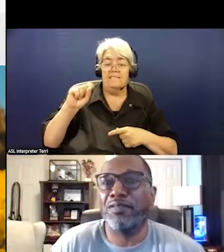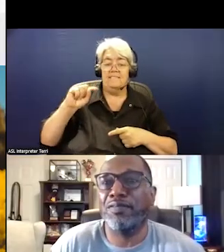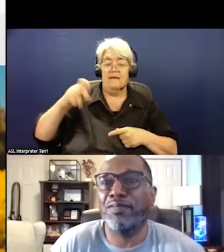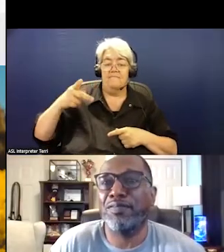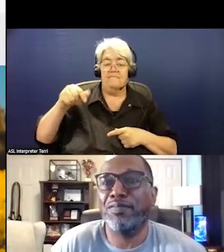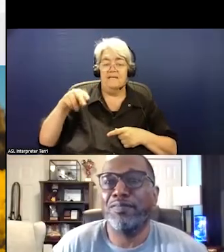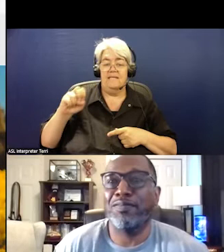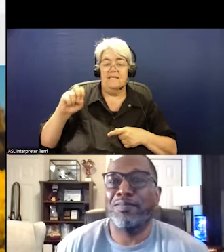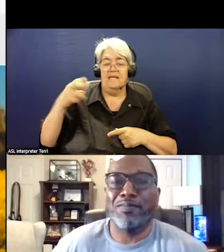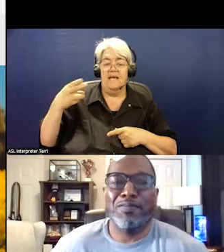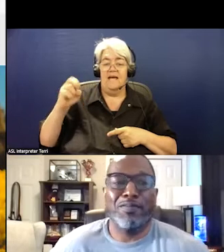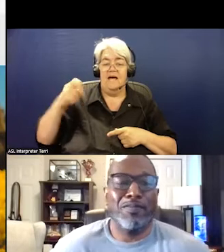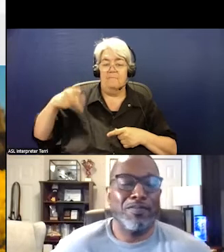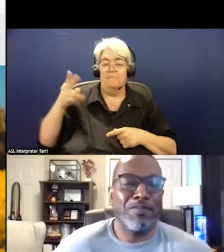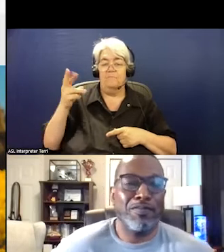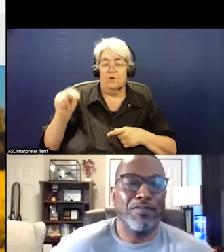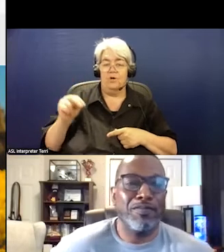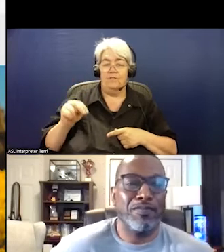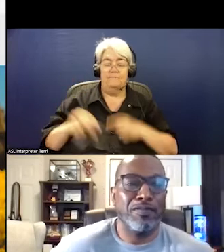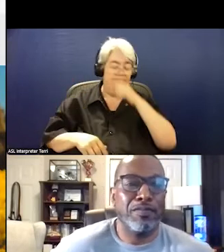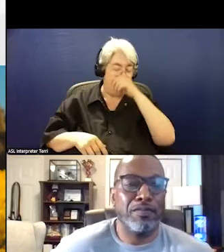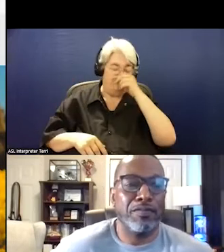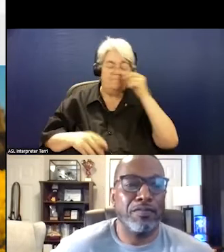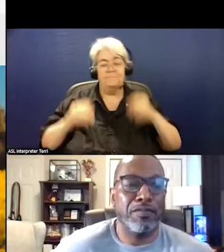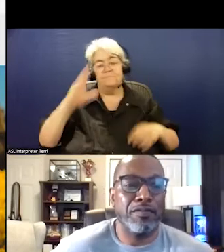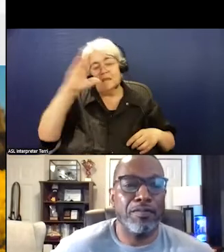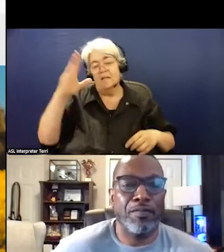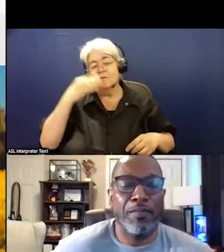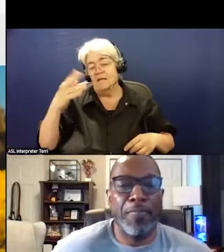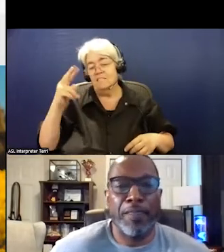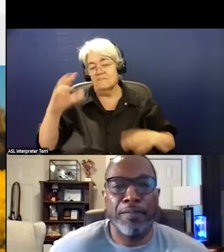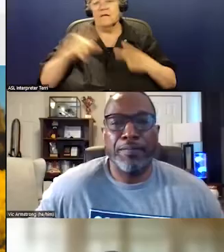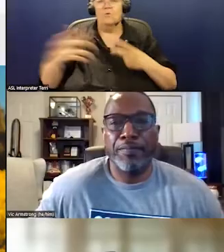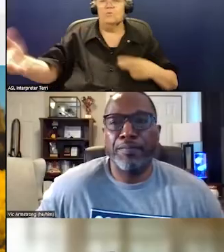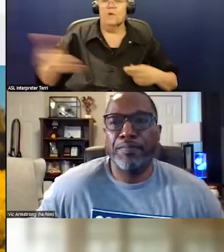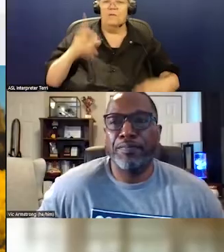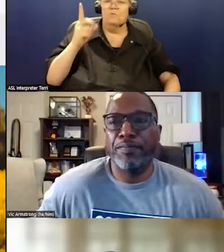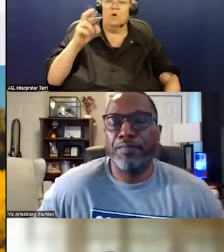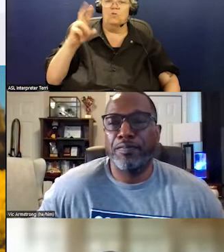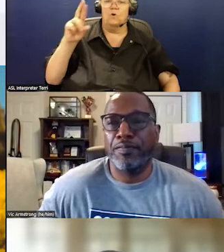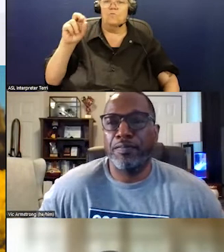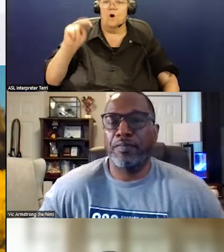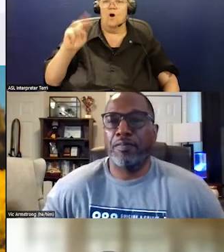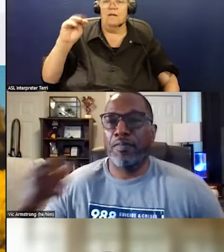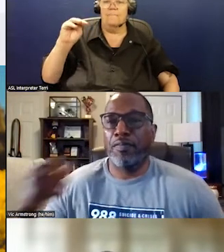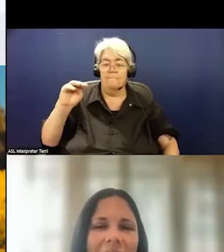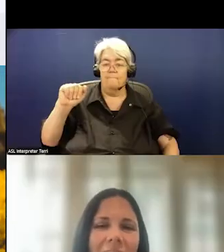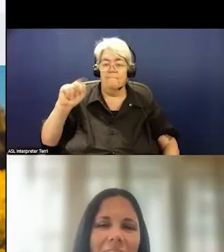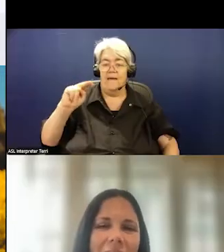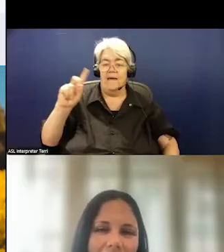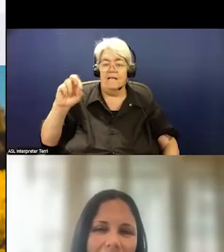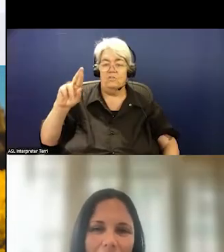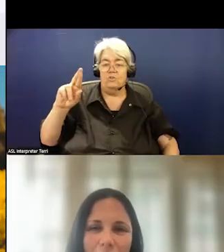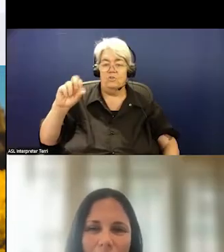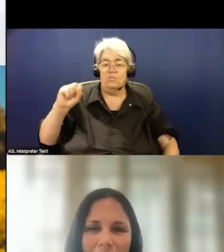Hepburn. Thanks, Vic. So I'd like to welcome Dr. Ron Mandersheed, Scheid, actually.